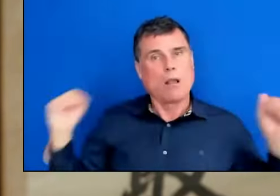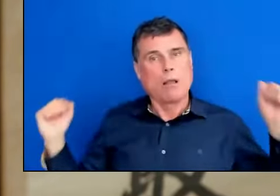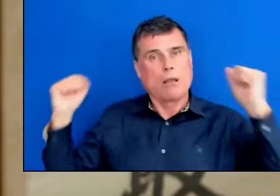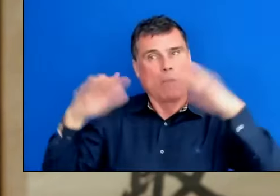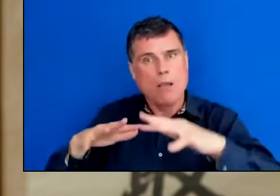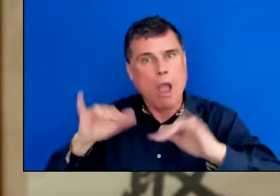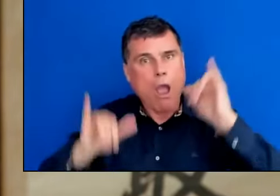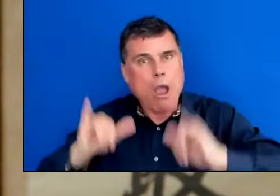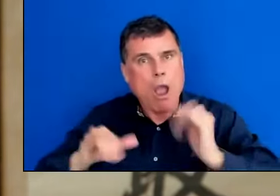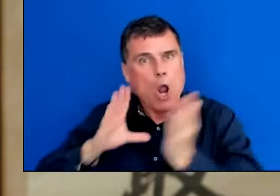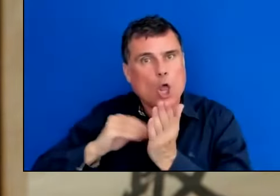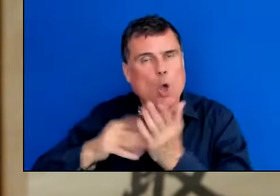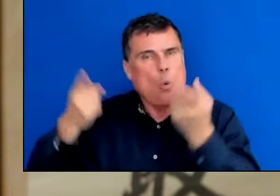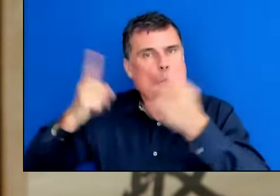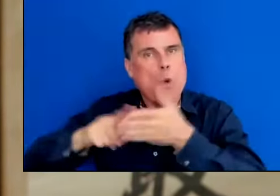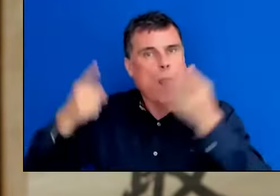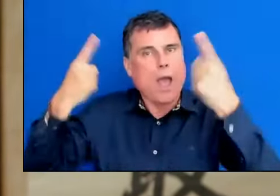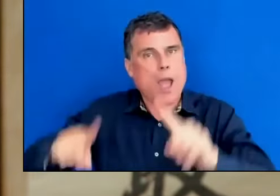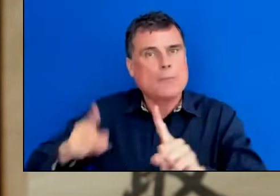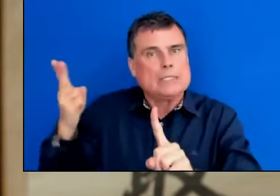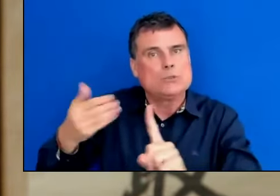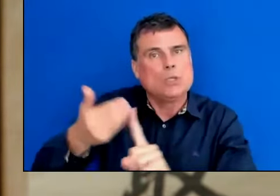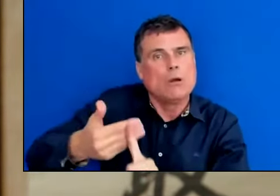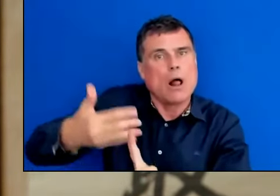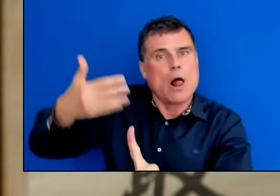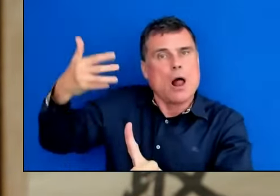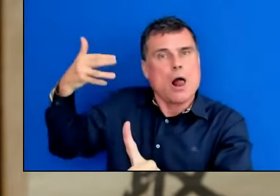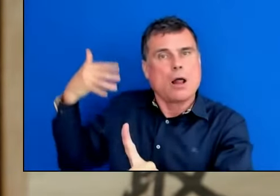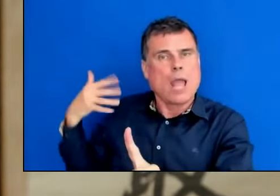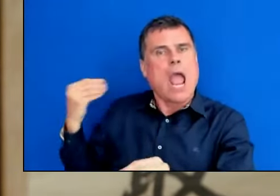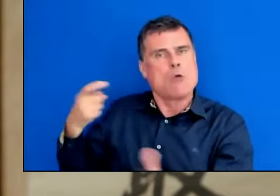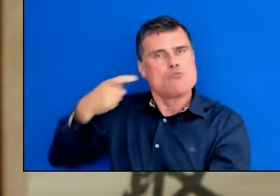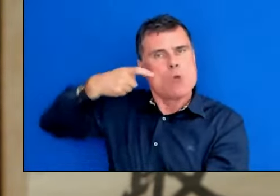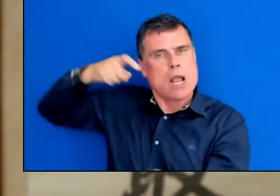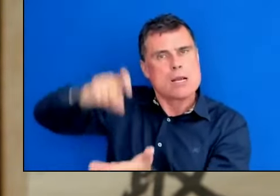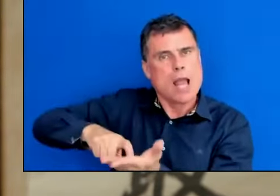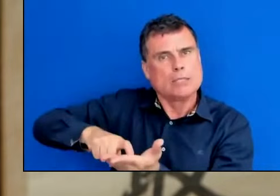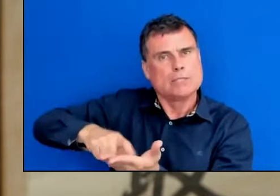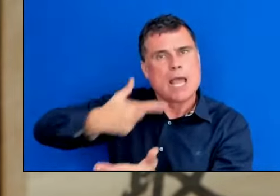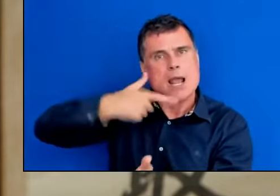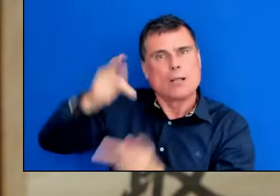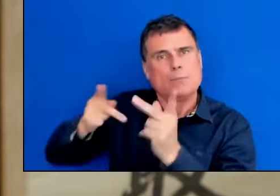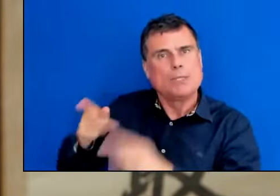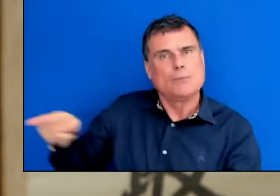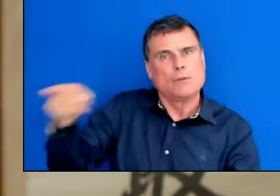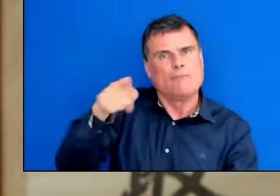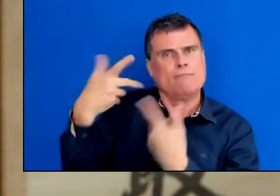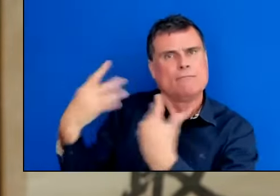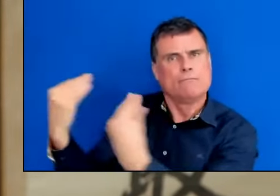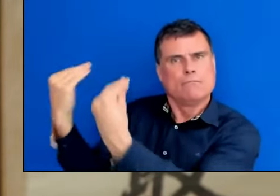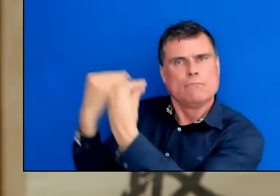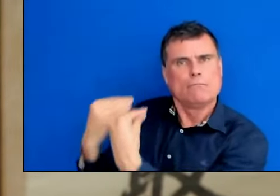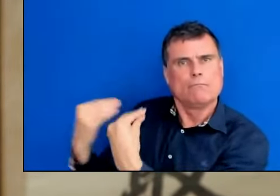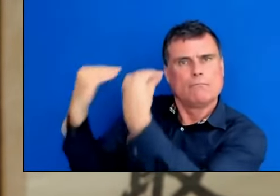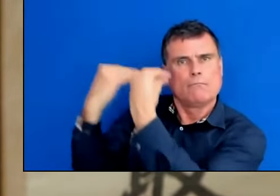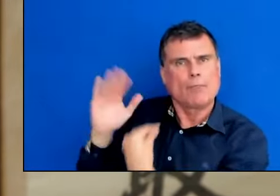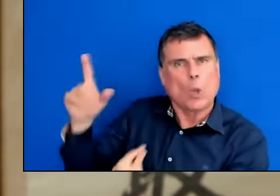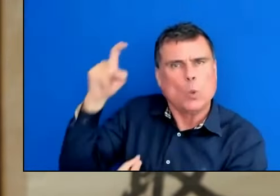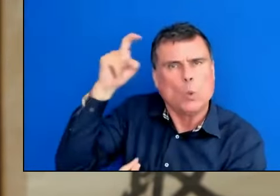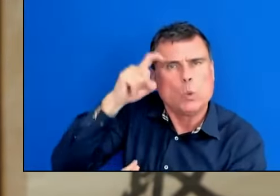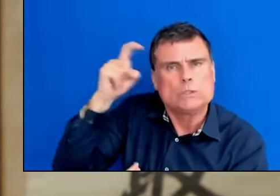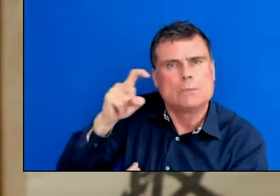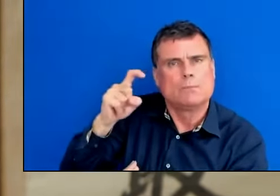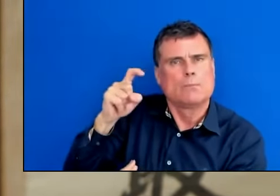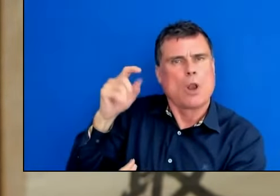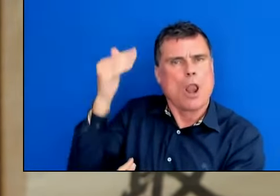spaces. Standing here today, we acknowledge, above all, the teaching of our elders.